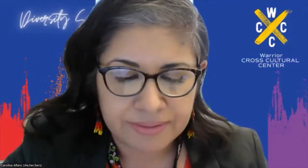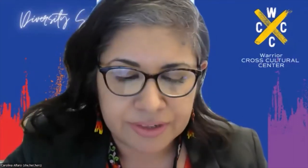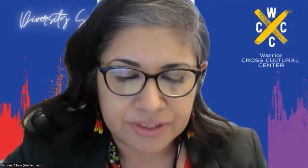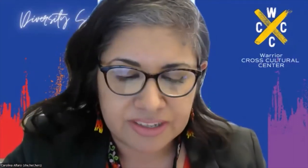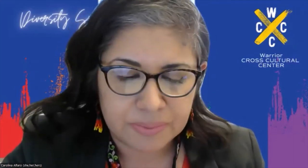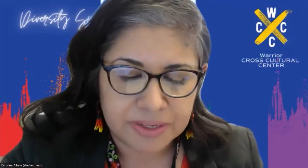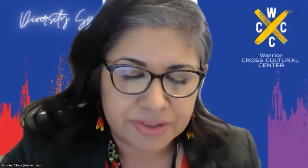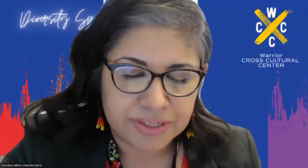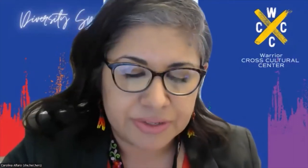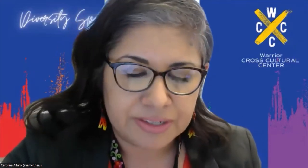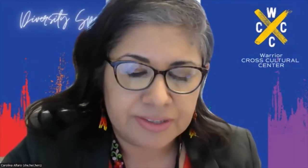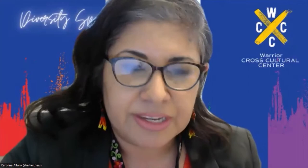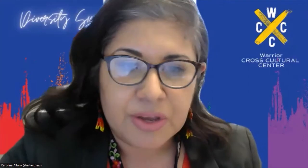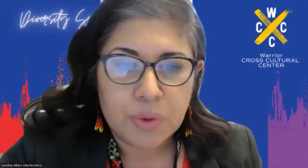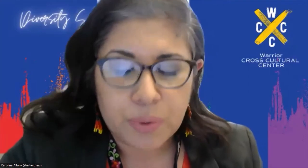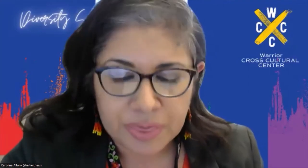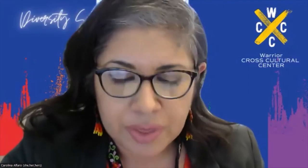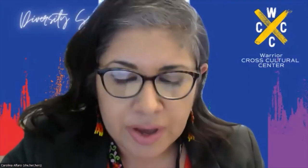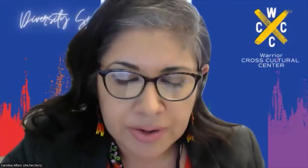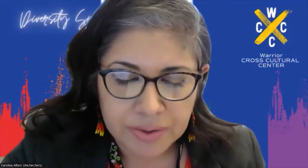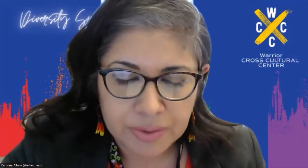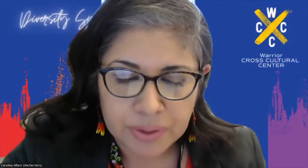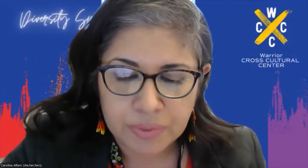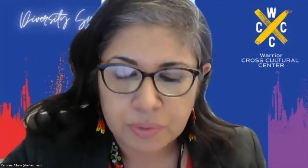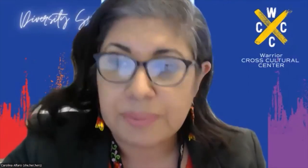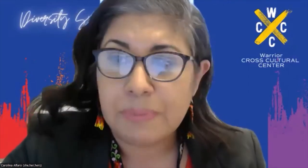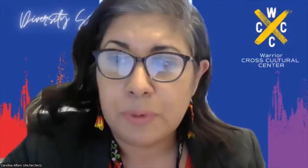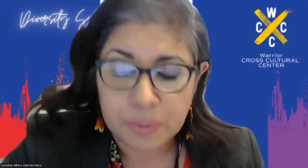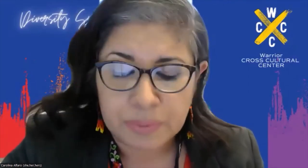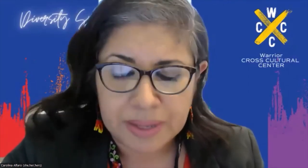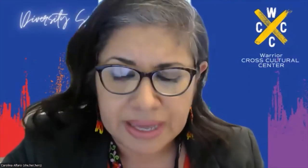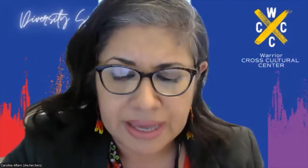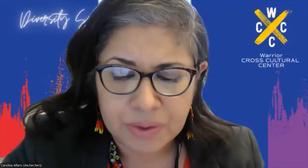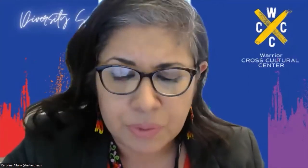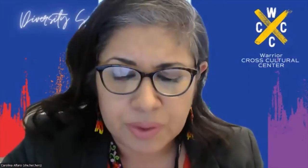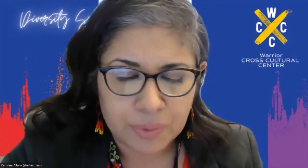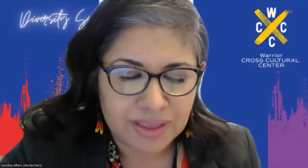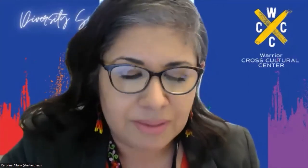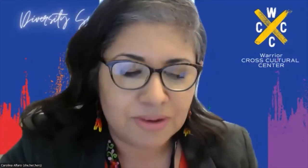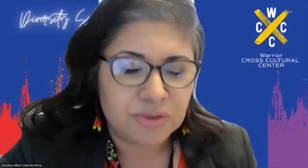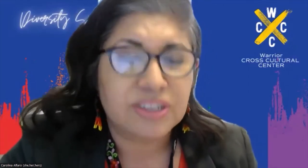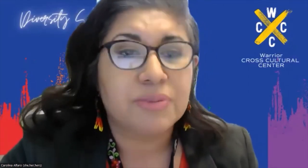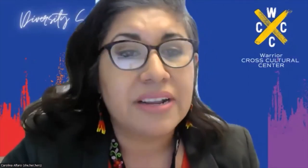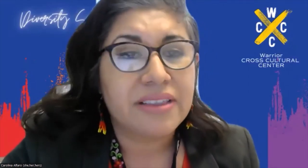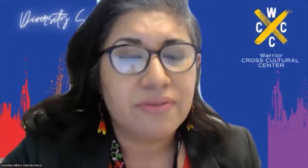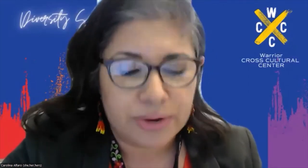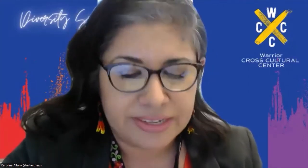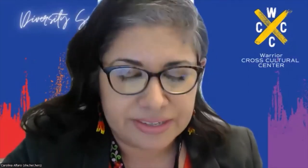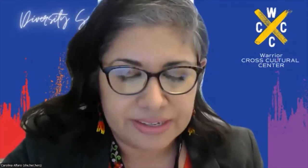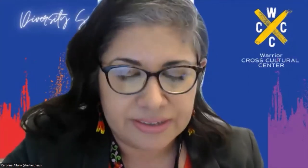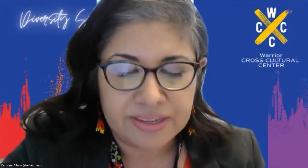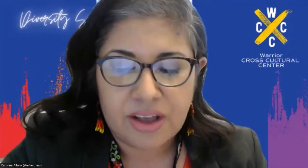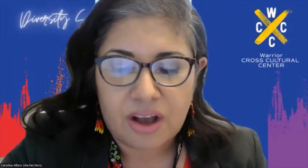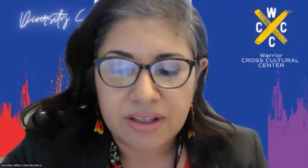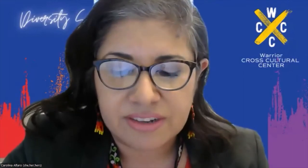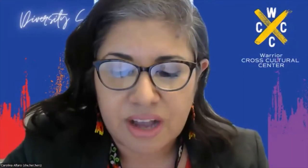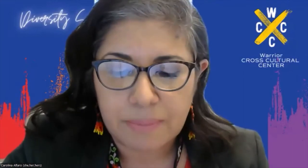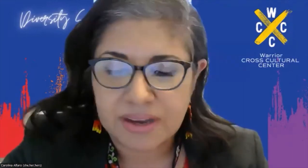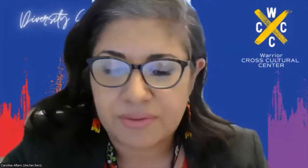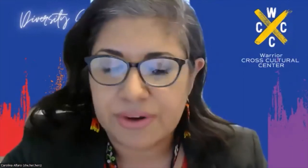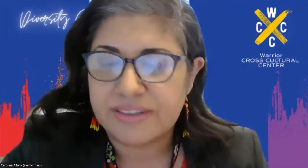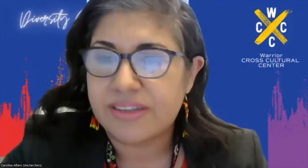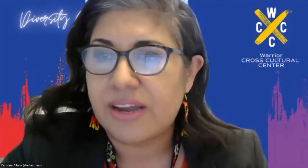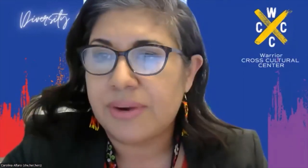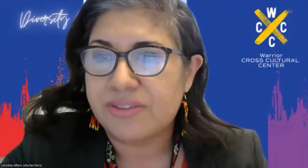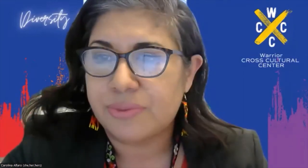our diversity speaker series, we thought we would begin with one of the most respected voices on the